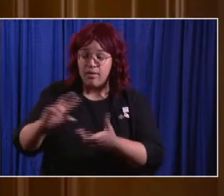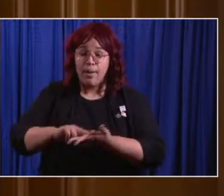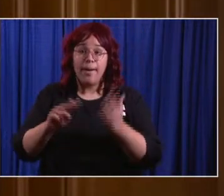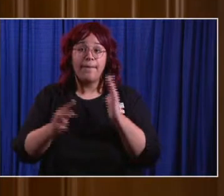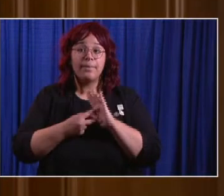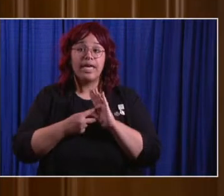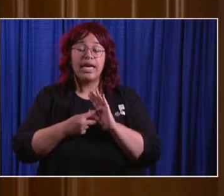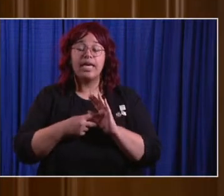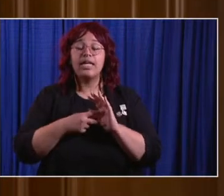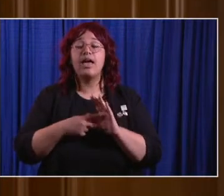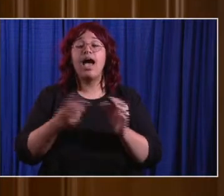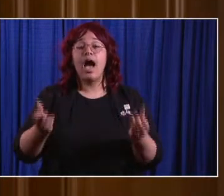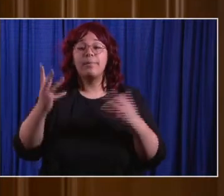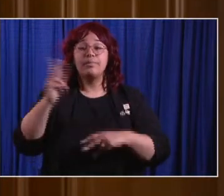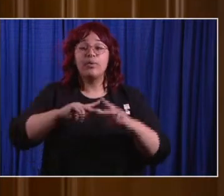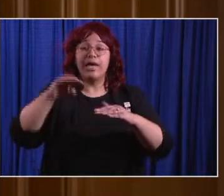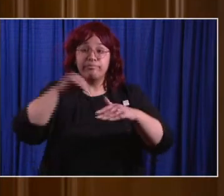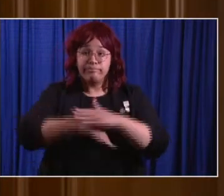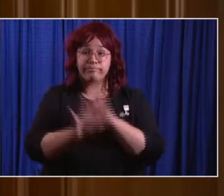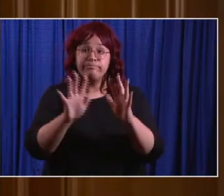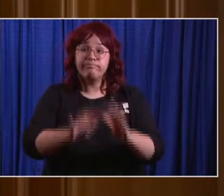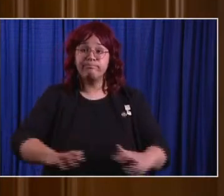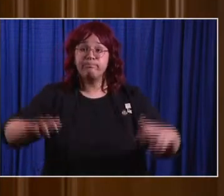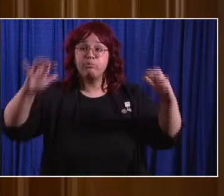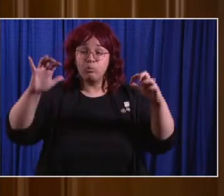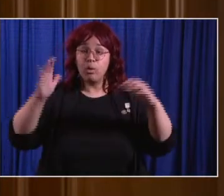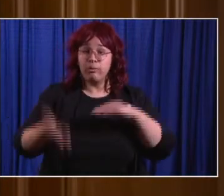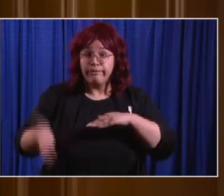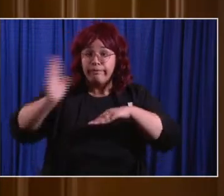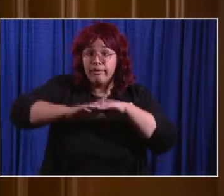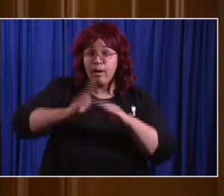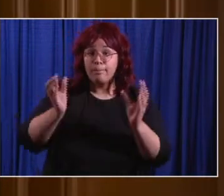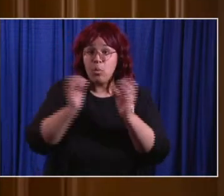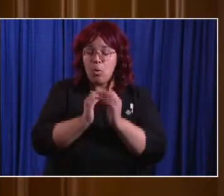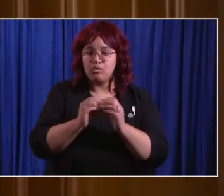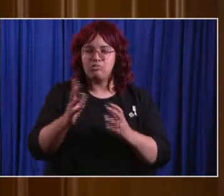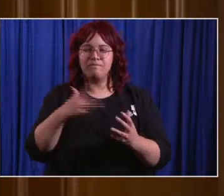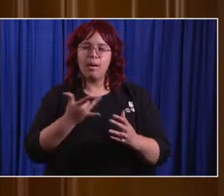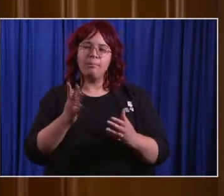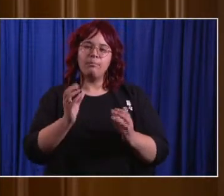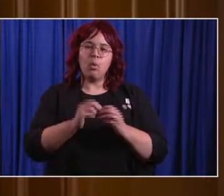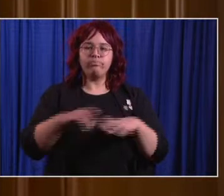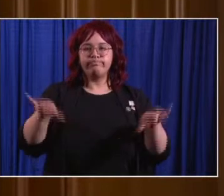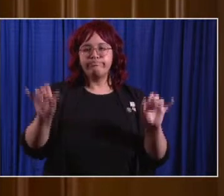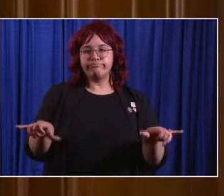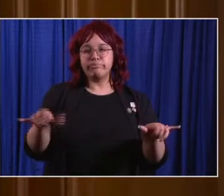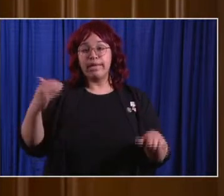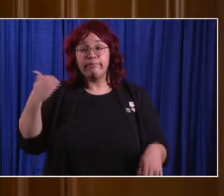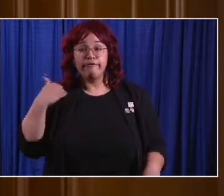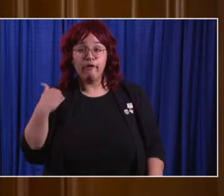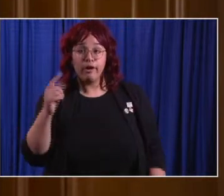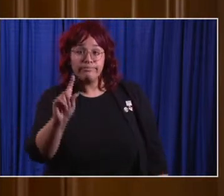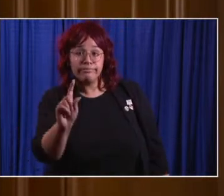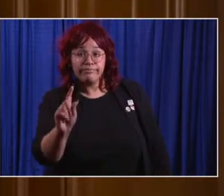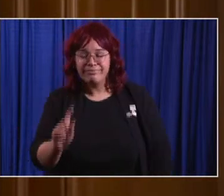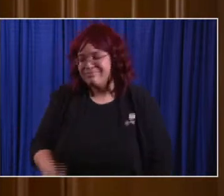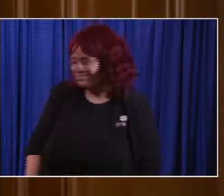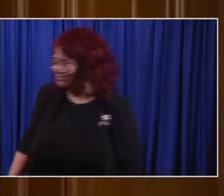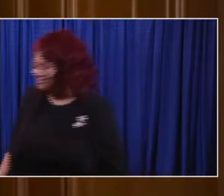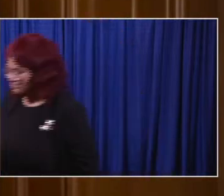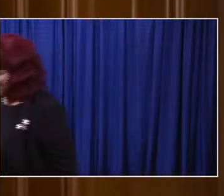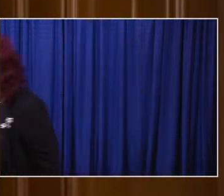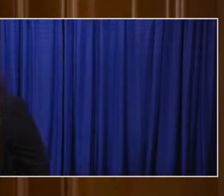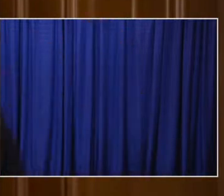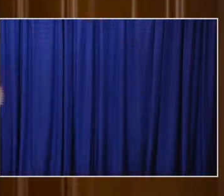games to where we get, somewhat back to normal? Yeah. First of all, I my sympathy to you as a Cubs fan. I'm sorry you're a